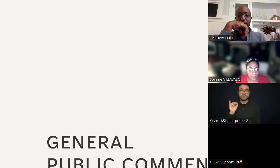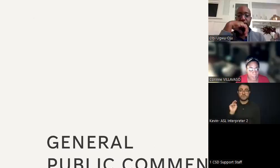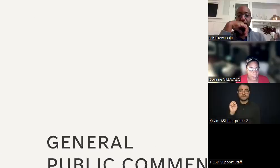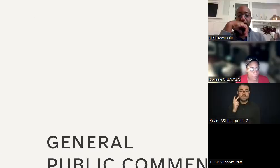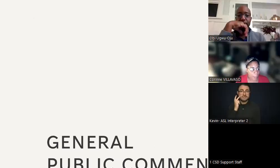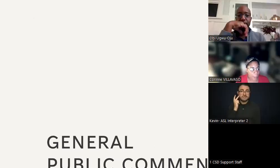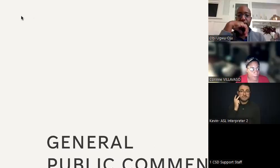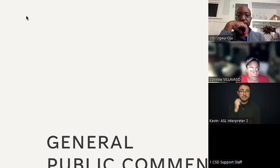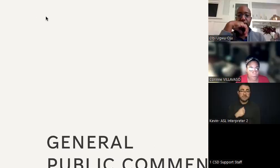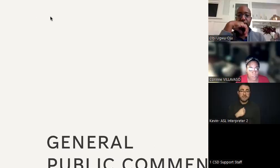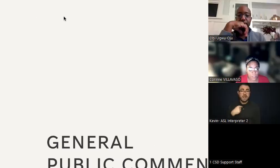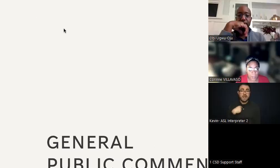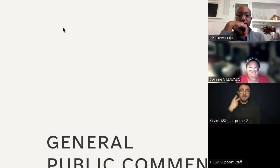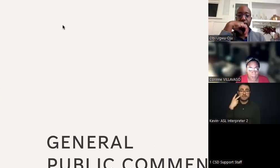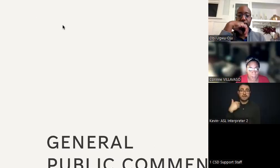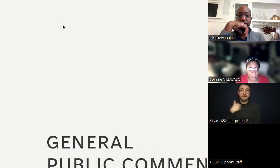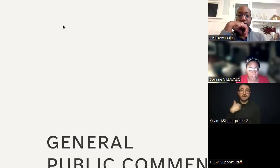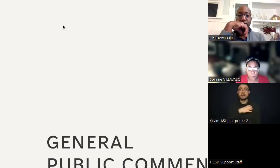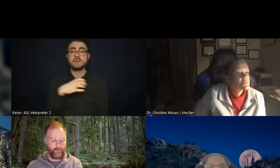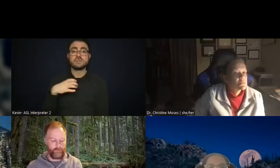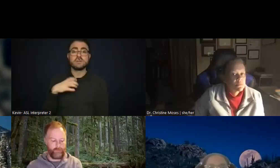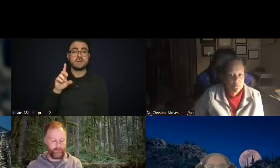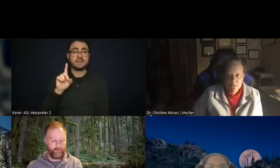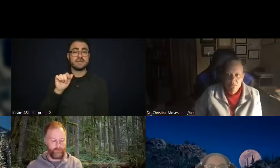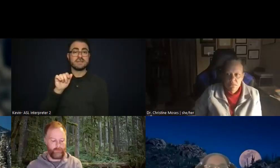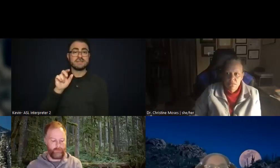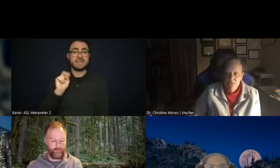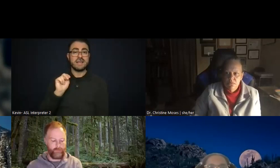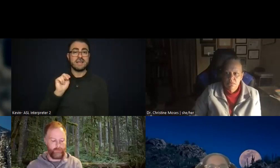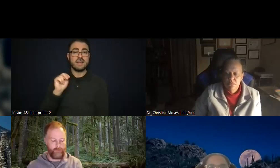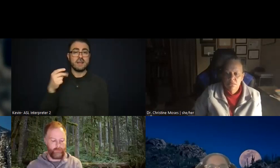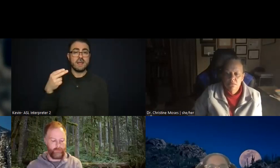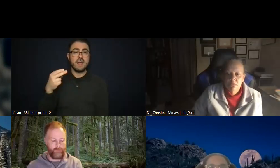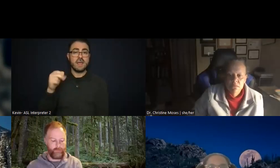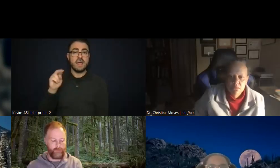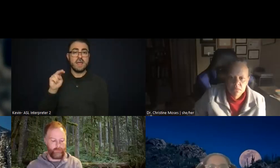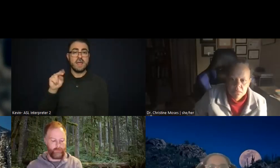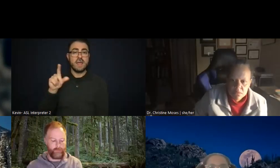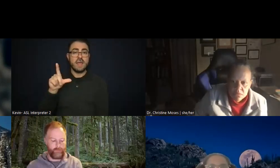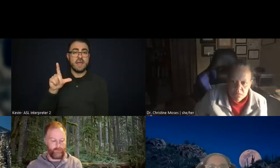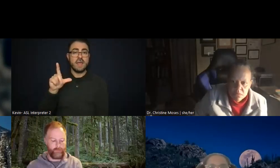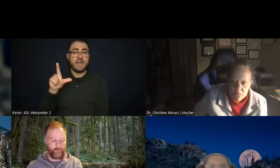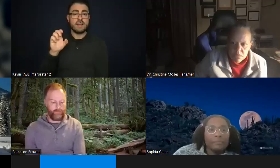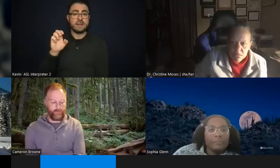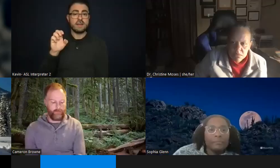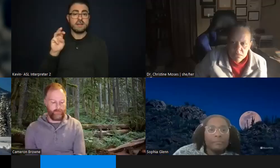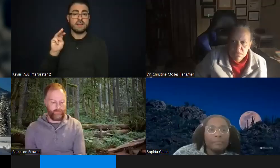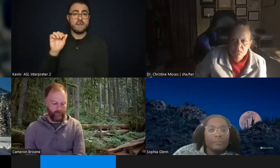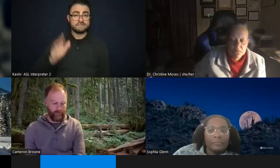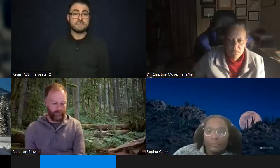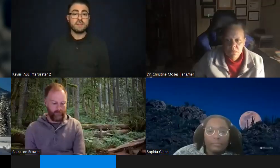I see that we have Commissioner Dan Handelman. Has his hand